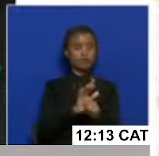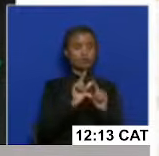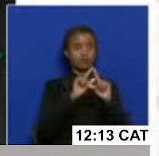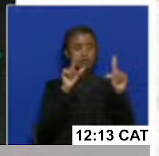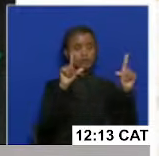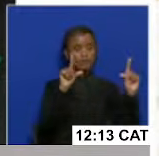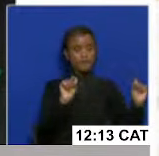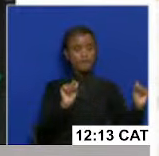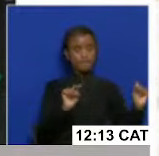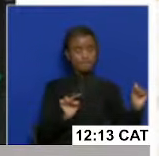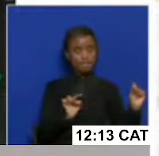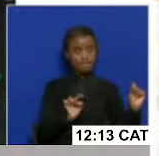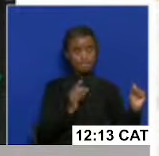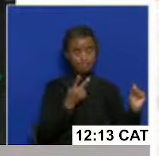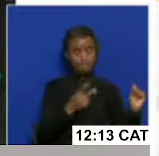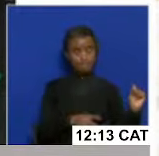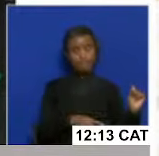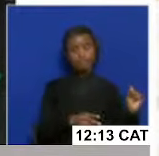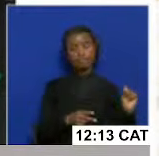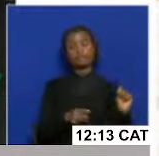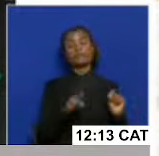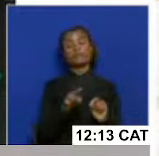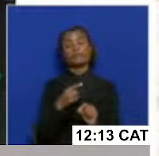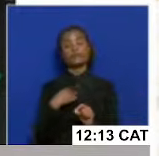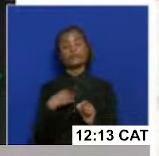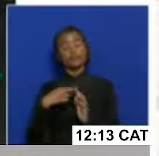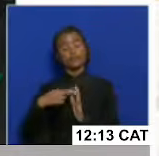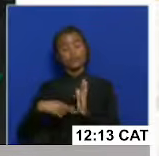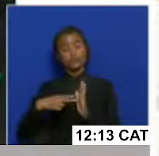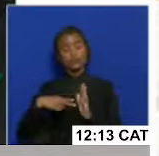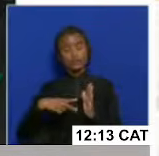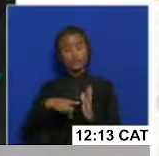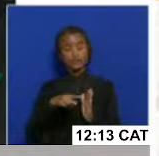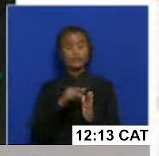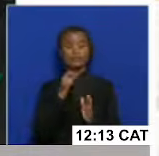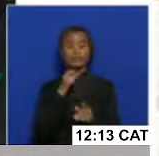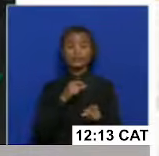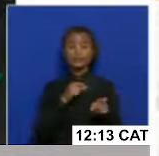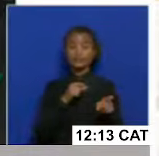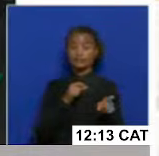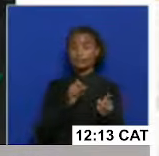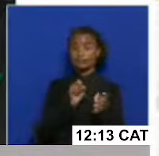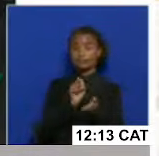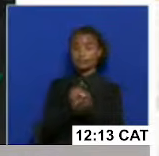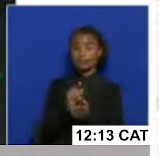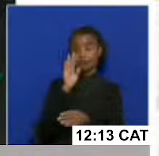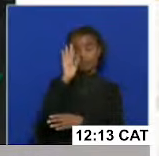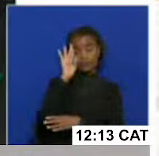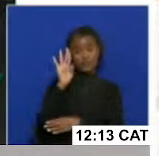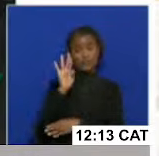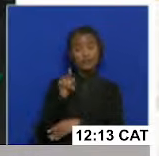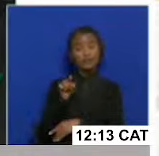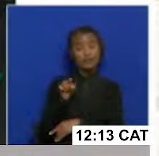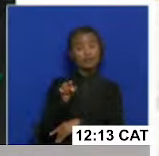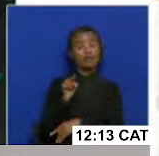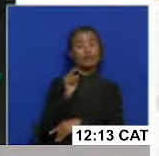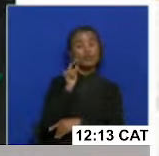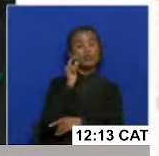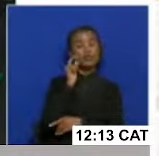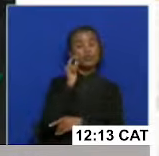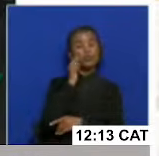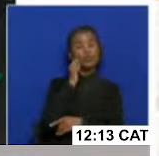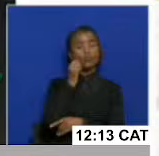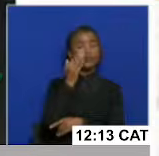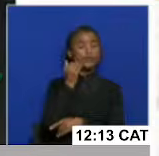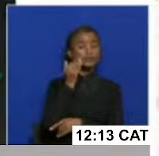Okay. Okay, I'll read the message to you. She says, "Good morning. That white guy opened a case of theft and robbery against us, and